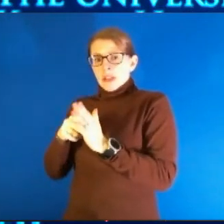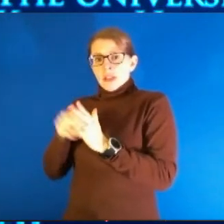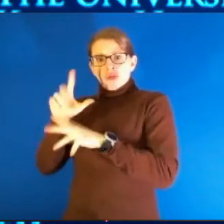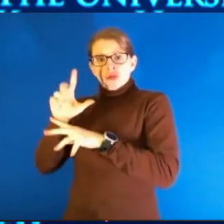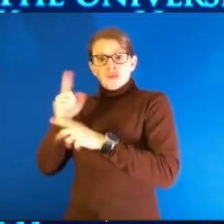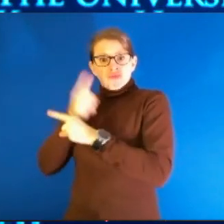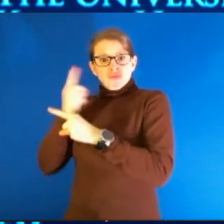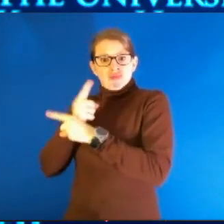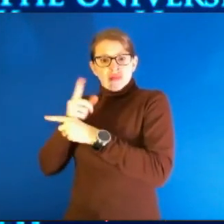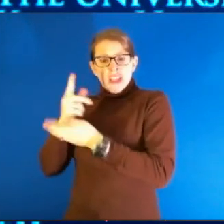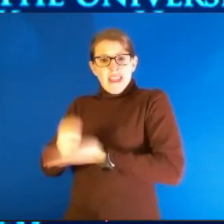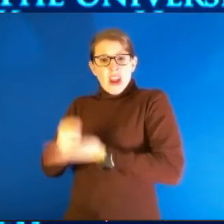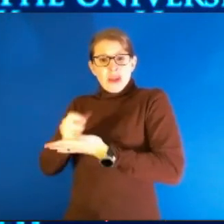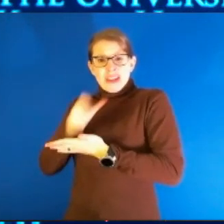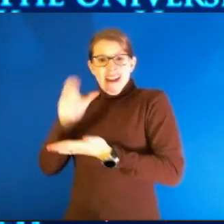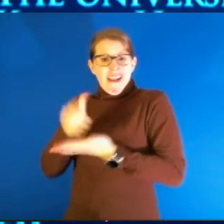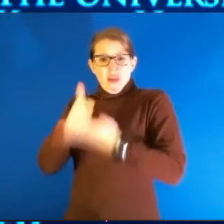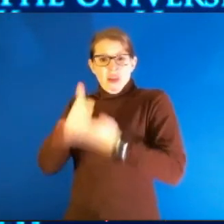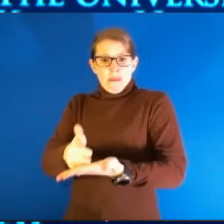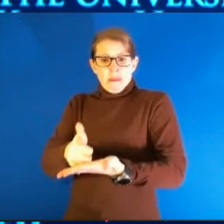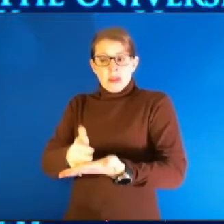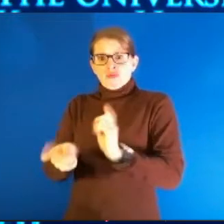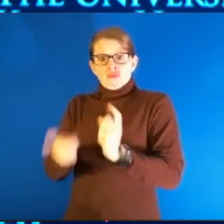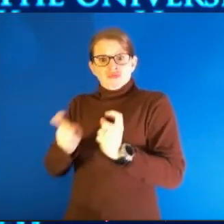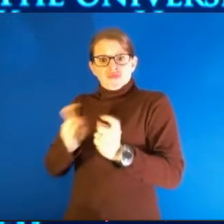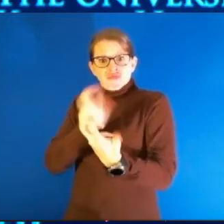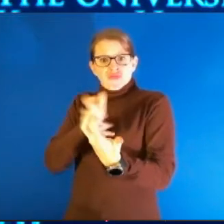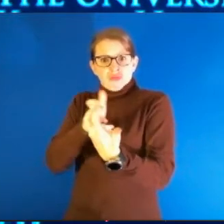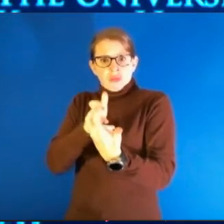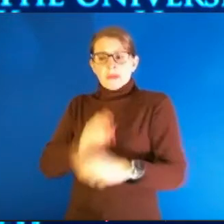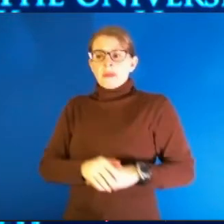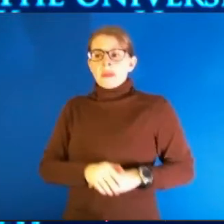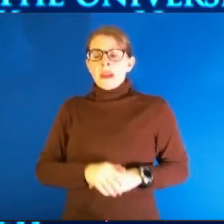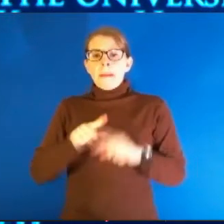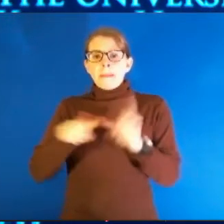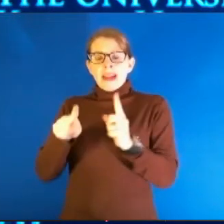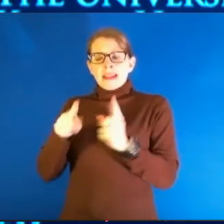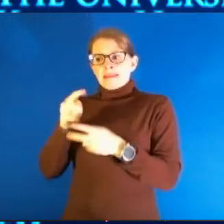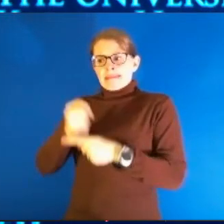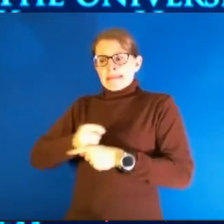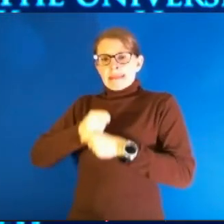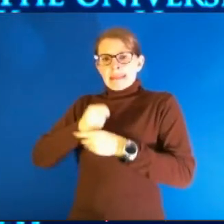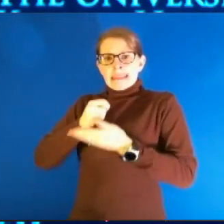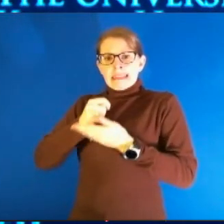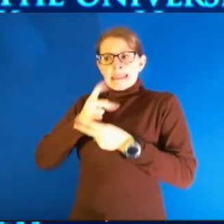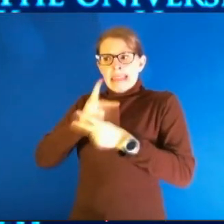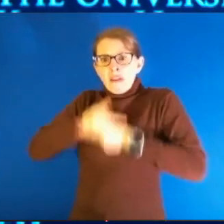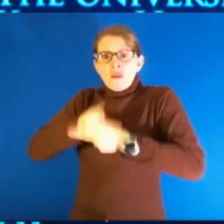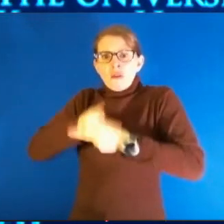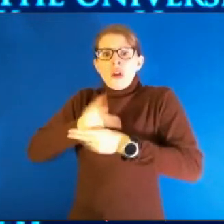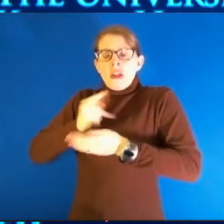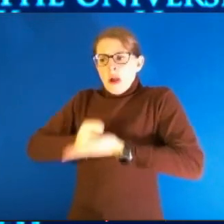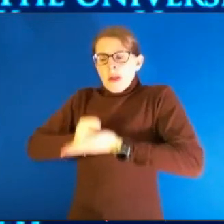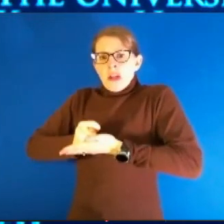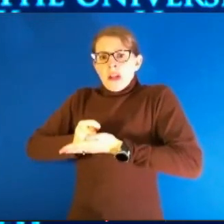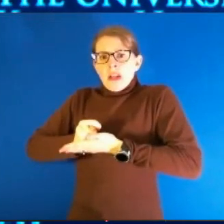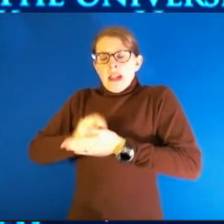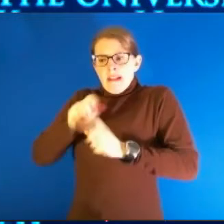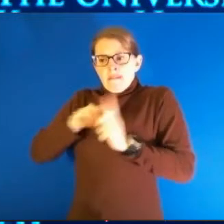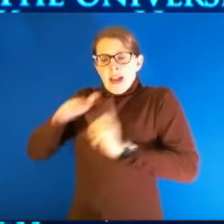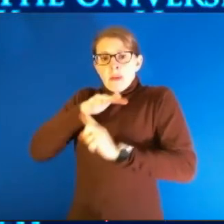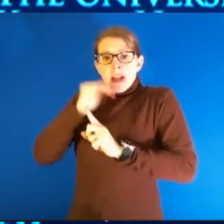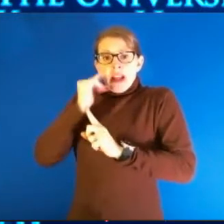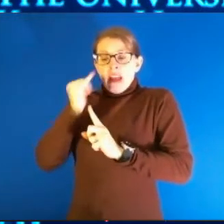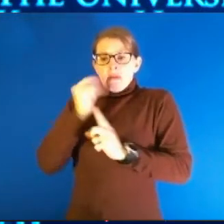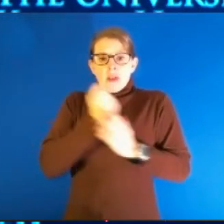think there are opportunities out there to do those things, but again, under a carefully studied environment. And when you remove the checks and balances that are in place